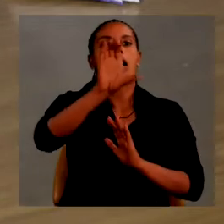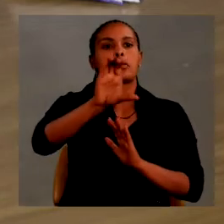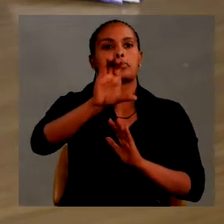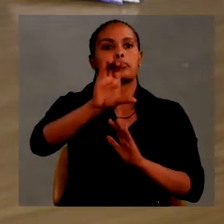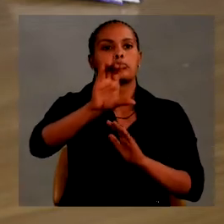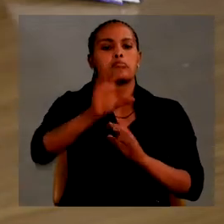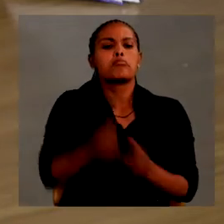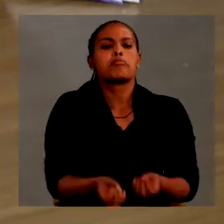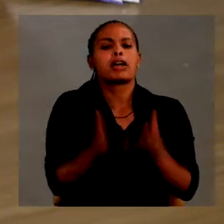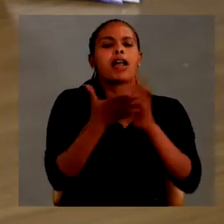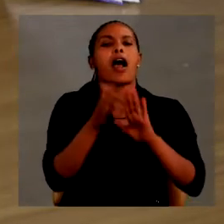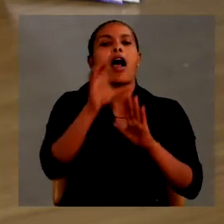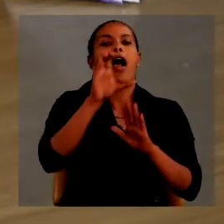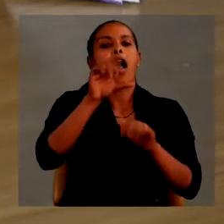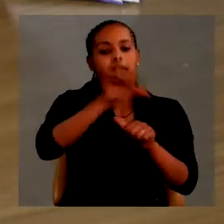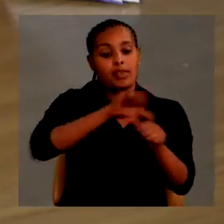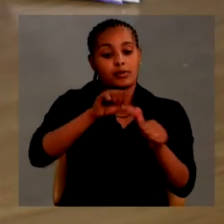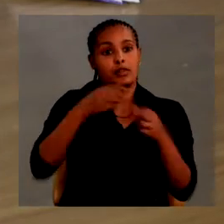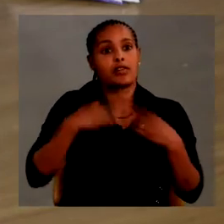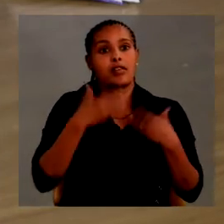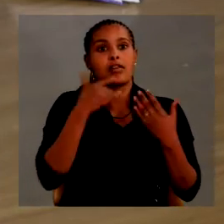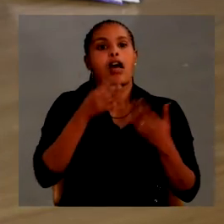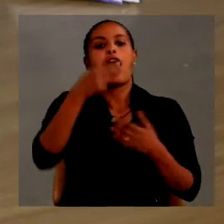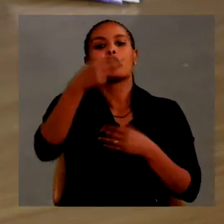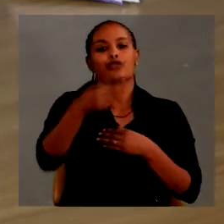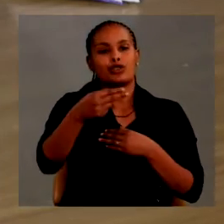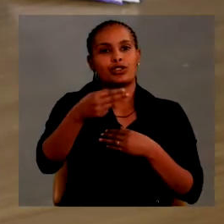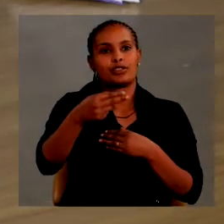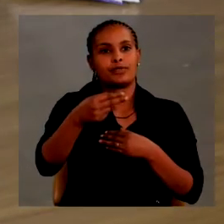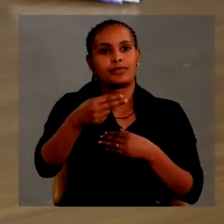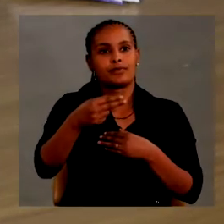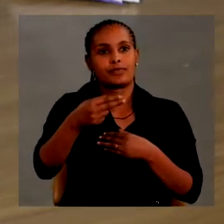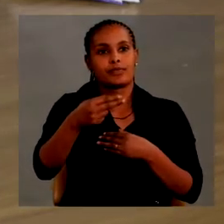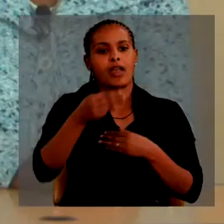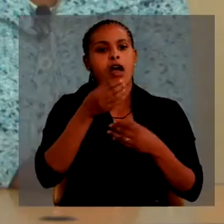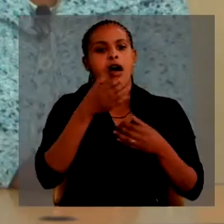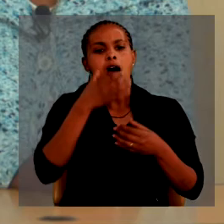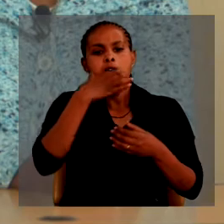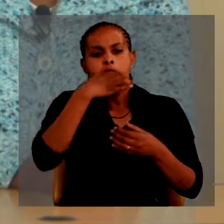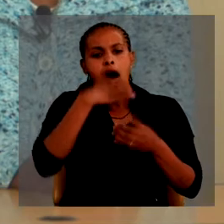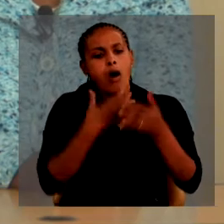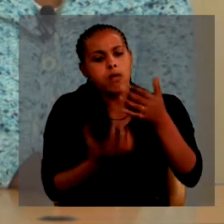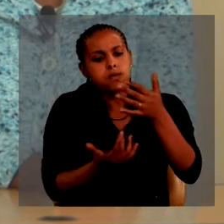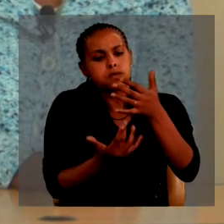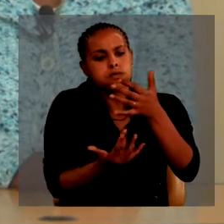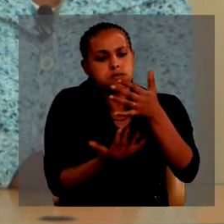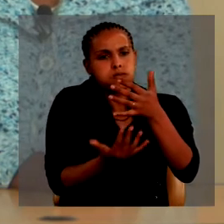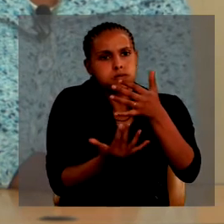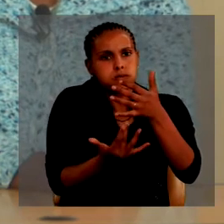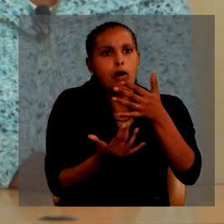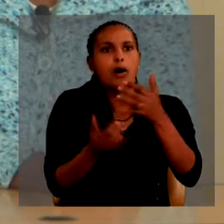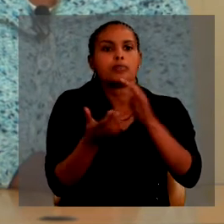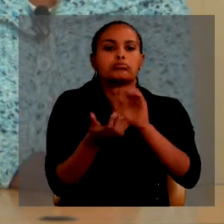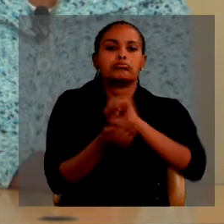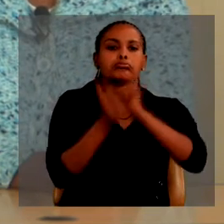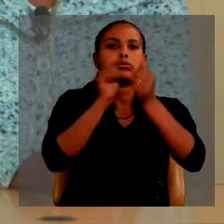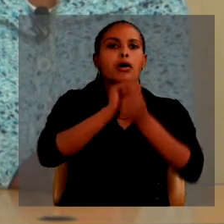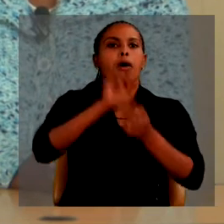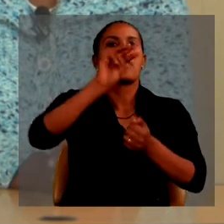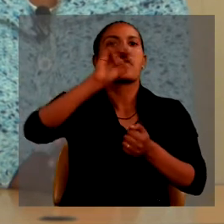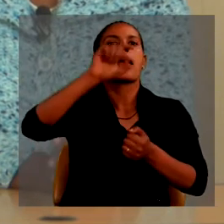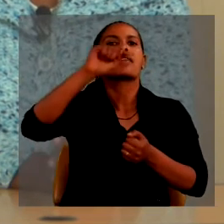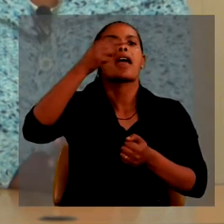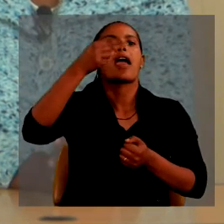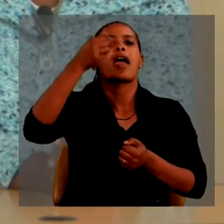many atoms as you have of hydrogen, heat them, they form methane. Why do they